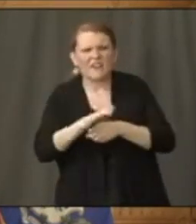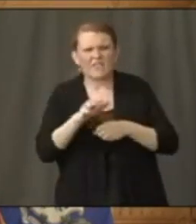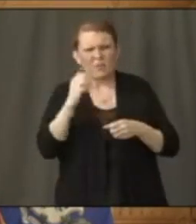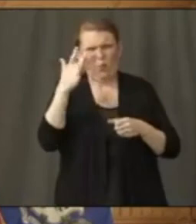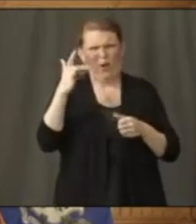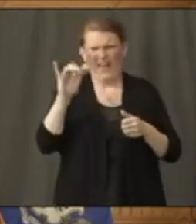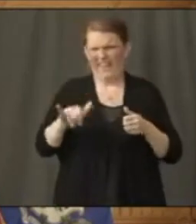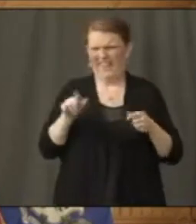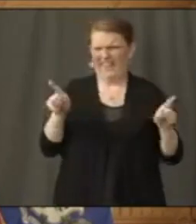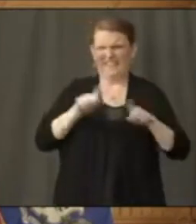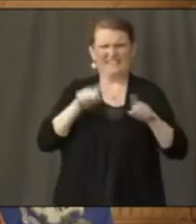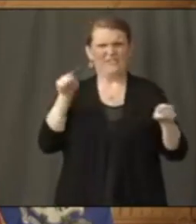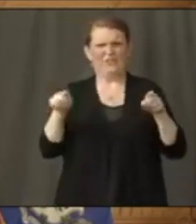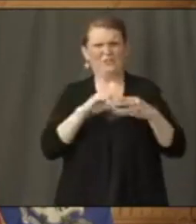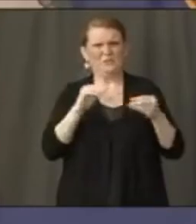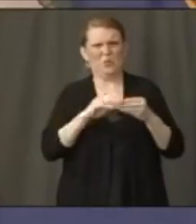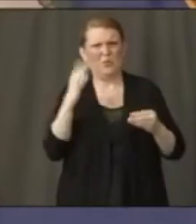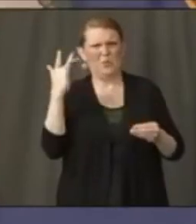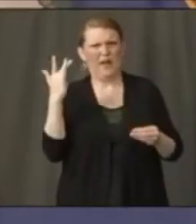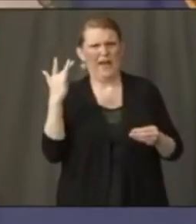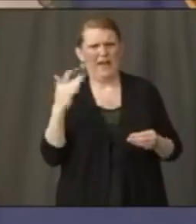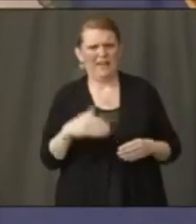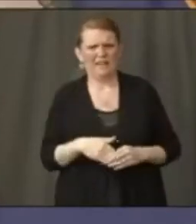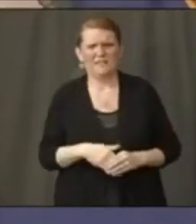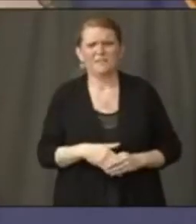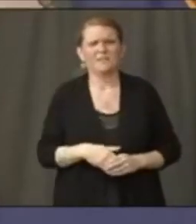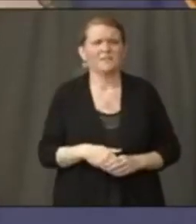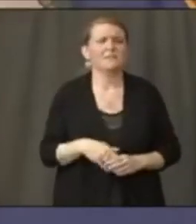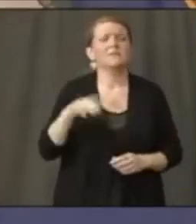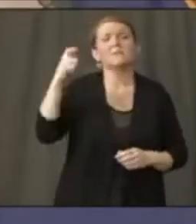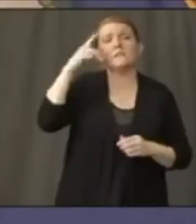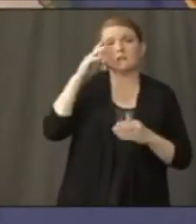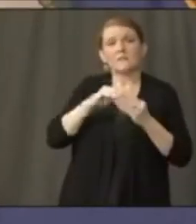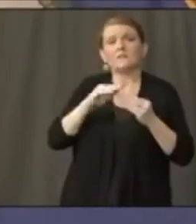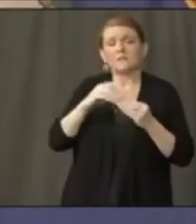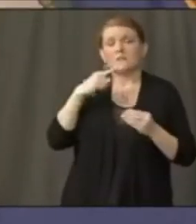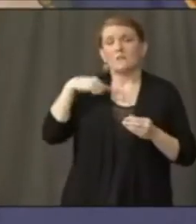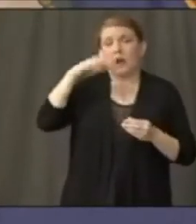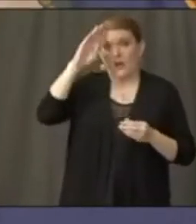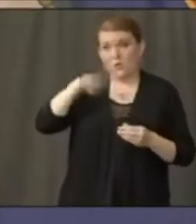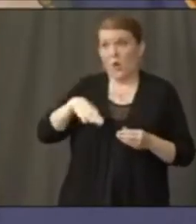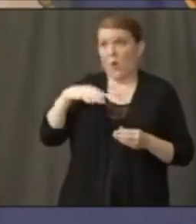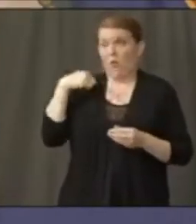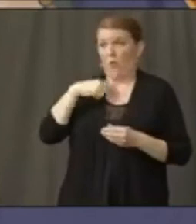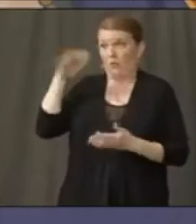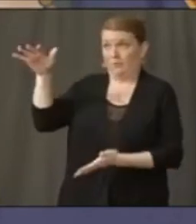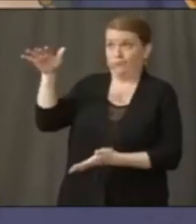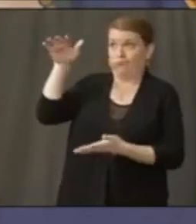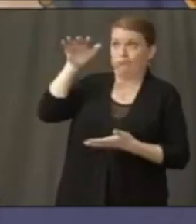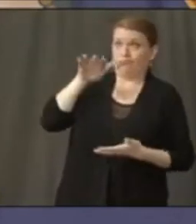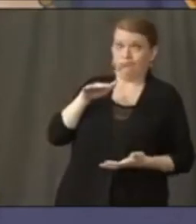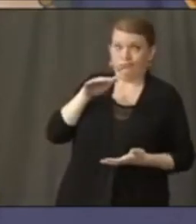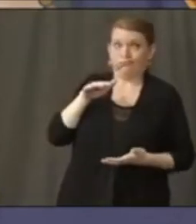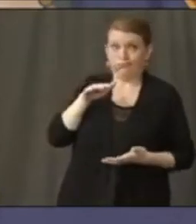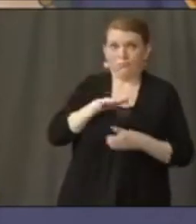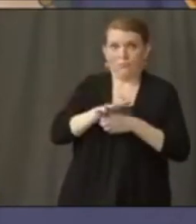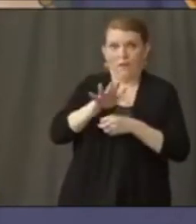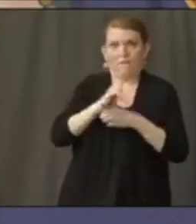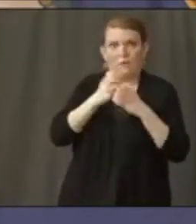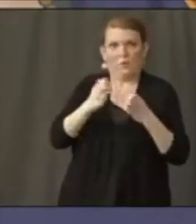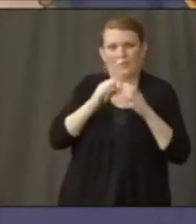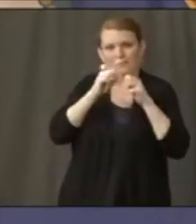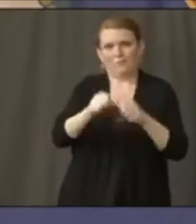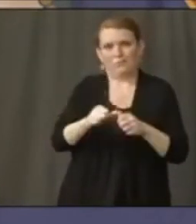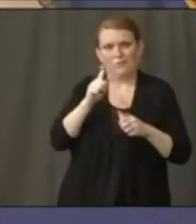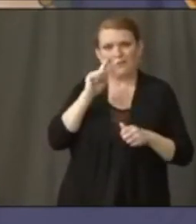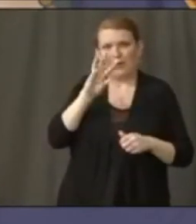in the entire region. We got a 60-day supply. Look, the not-for-profits, in this case, the nursing homes, they're